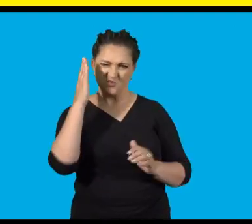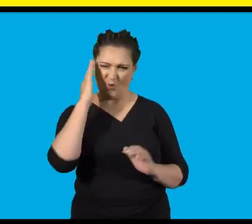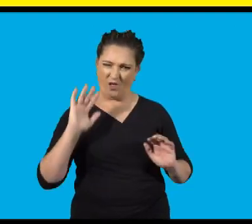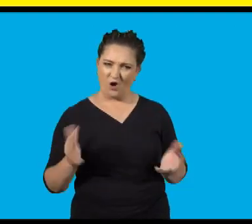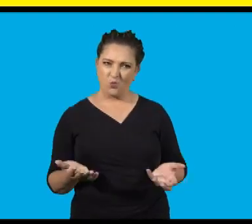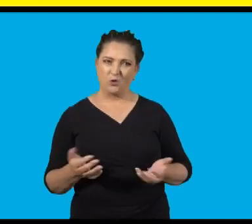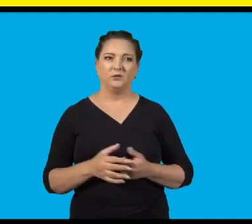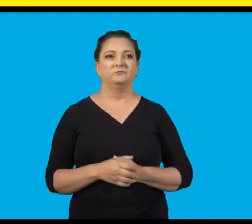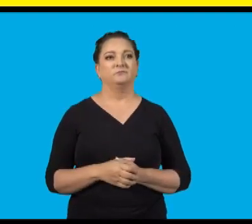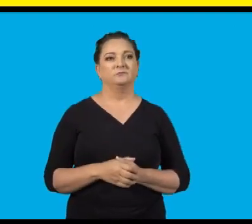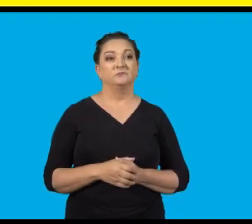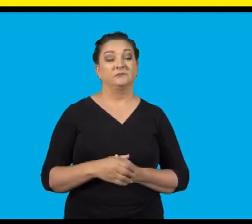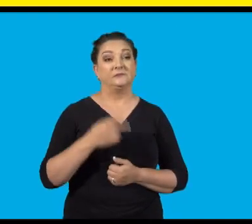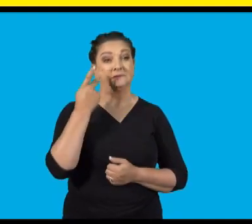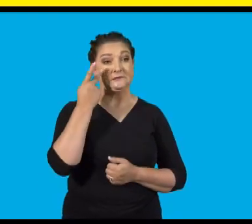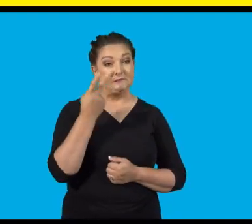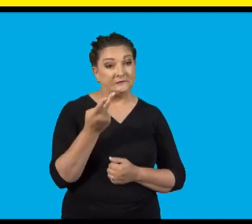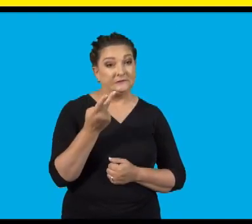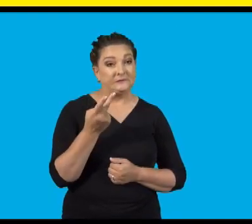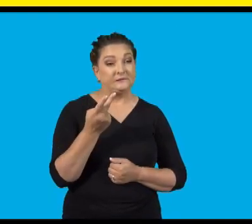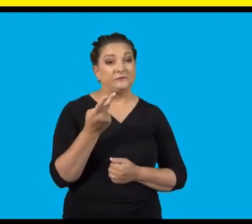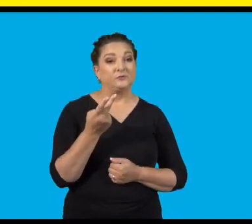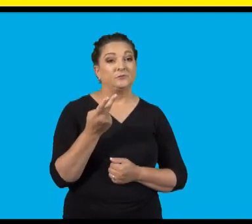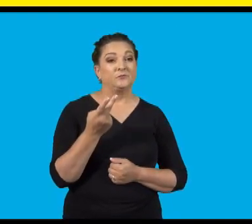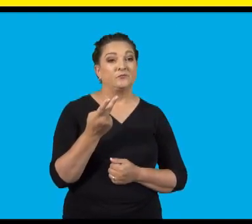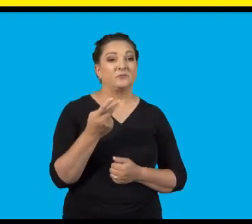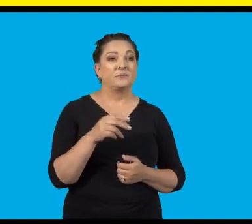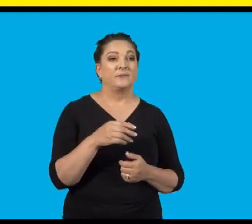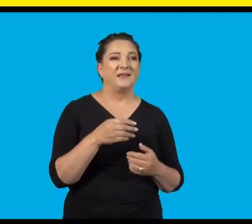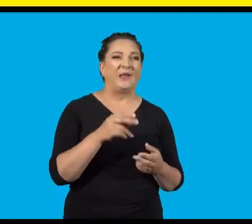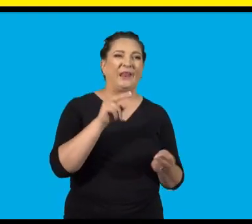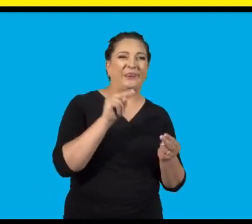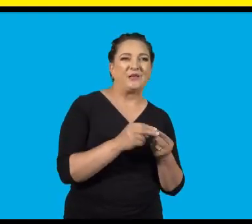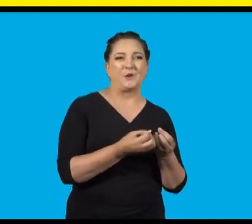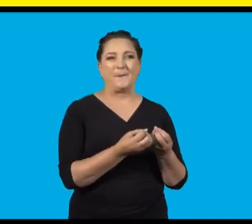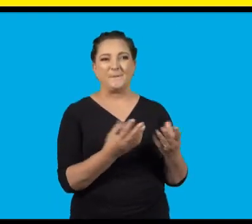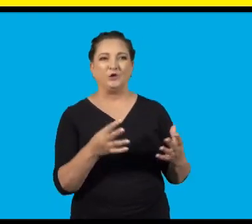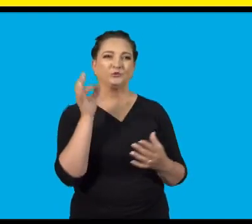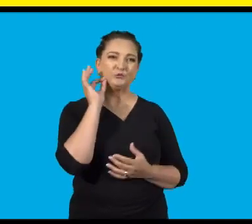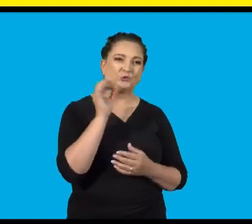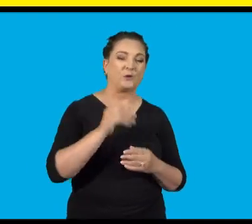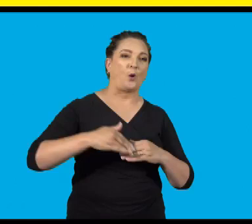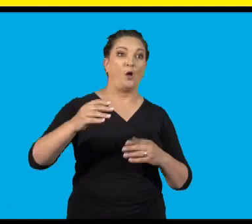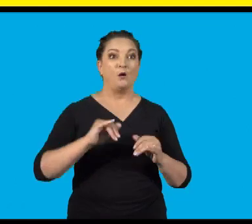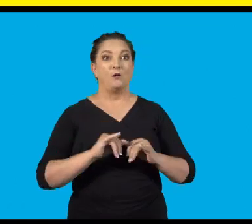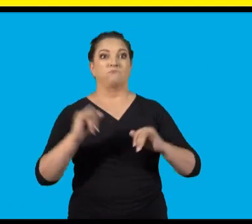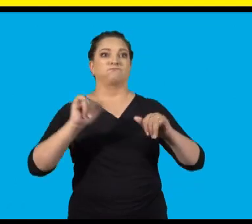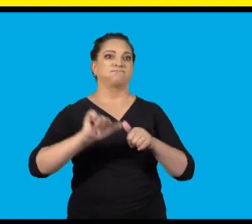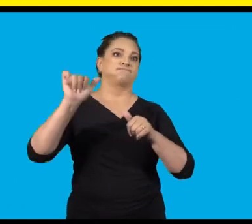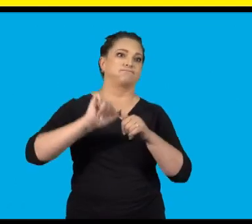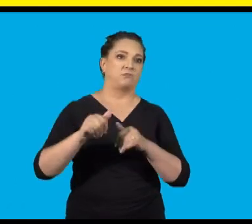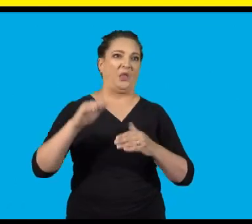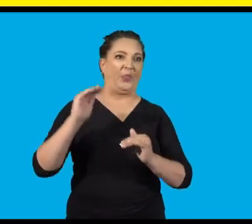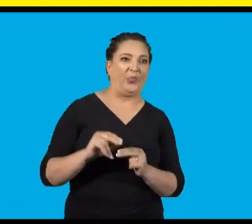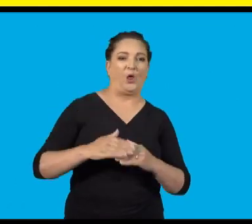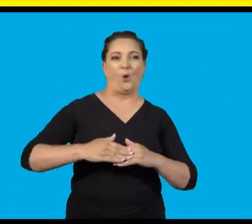note that you are looking at your least, most, sweeter, better, less,